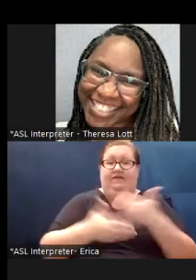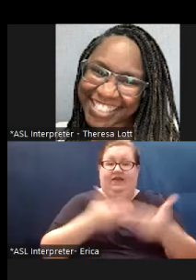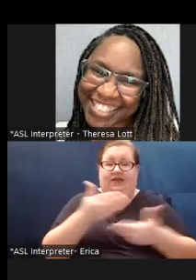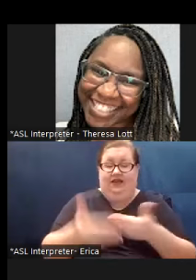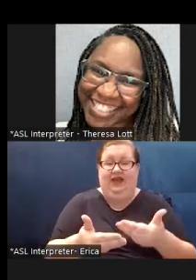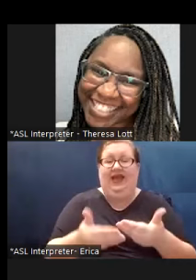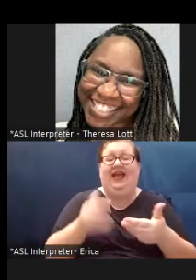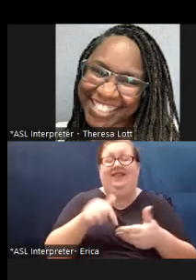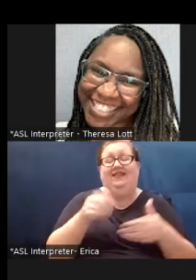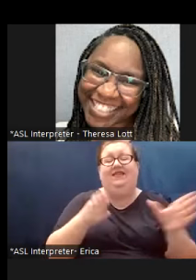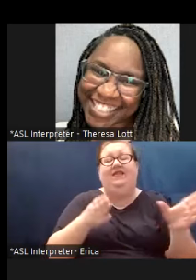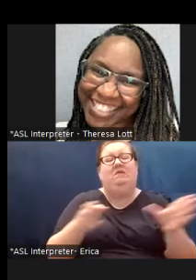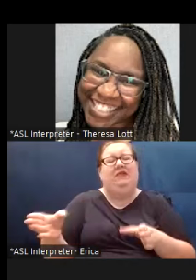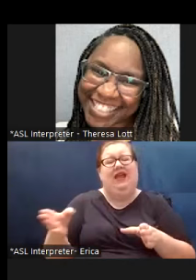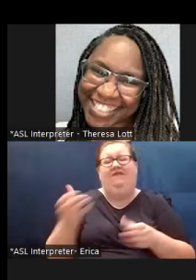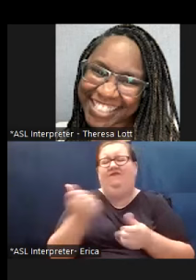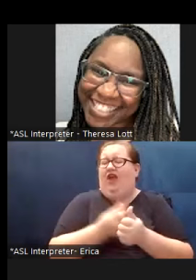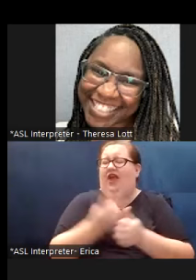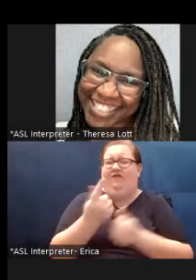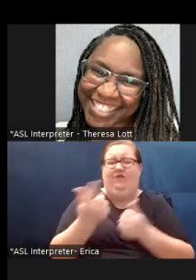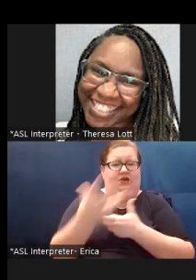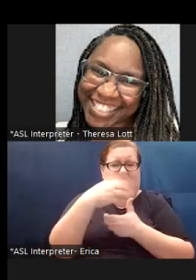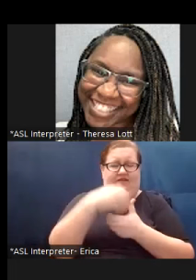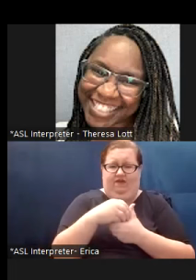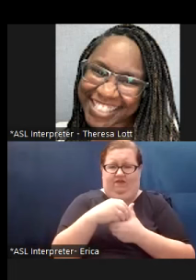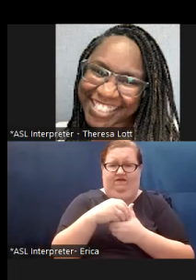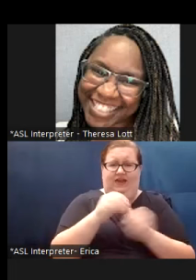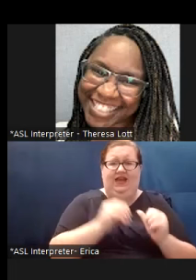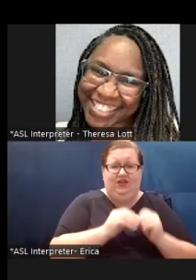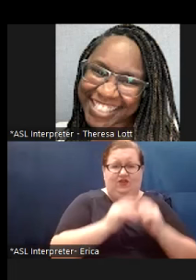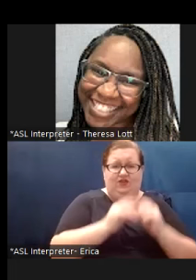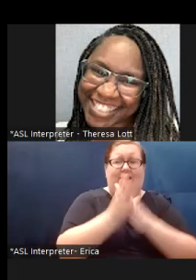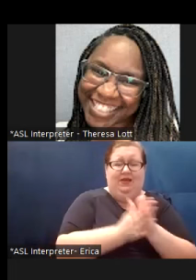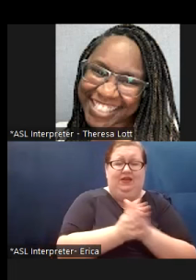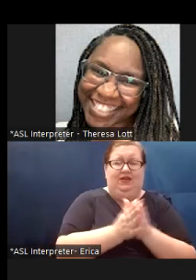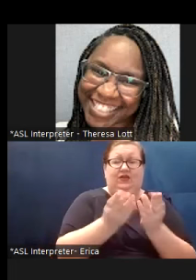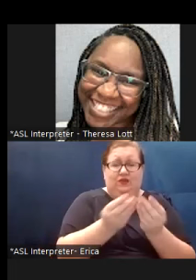implementing the solutions, and we hope that you'll continue to participate with us.